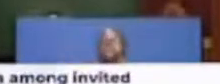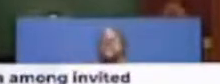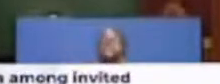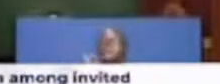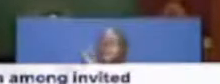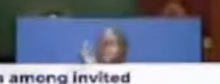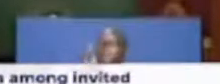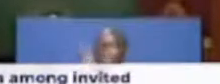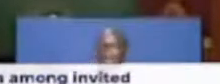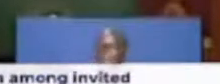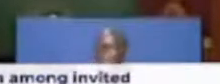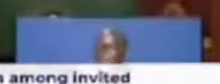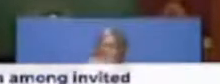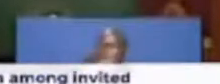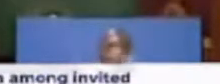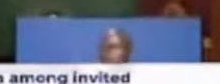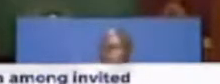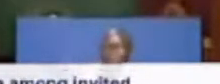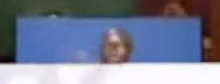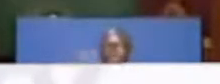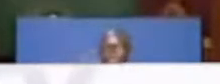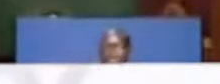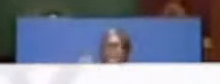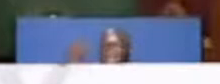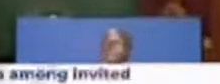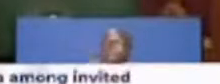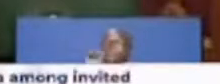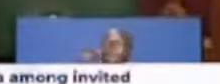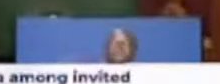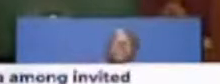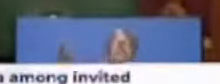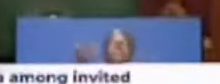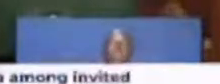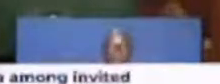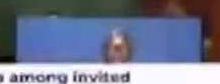ensure that all fish caught in Kenyan waters are landed in Kenya.